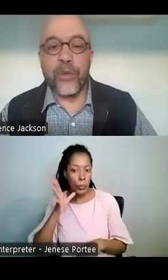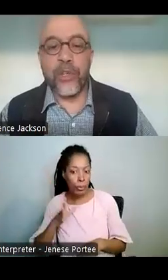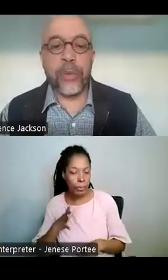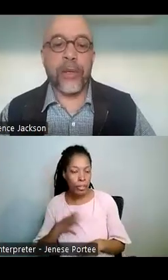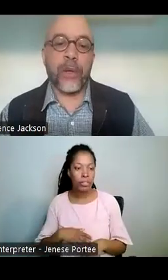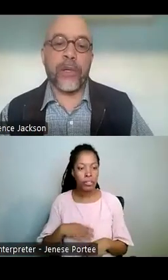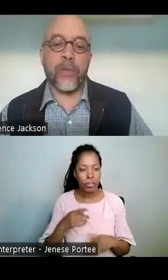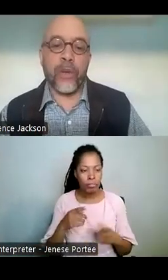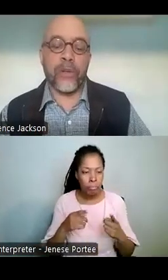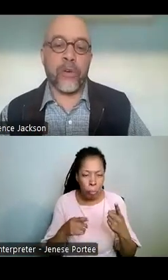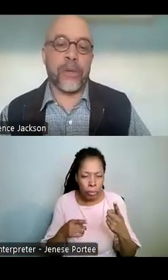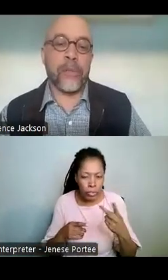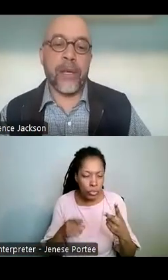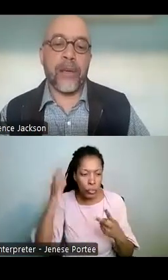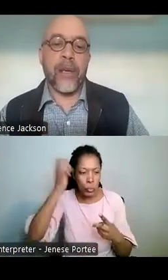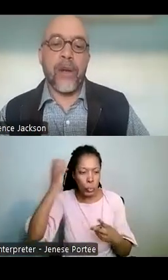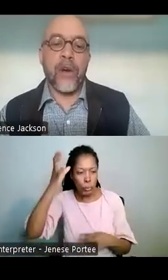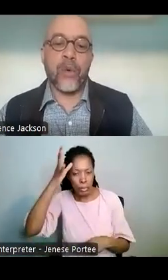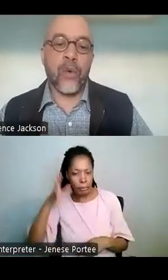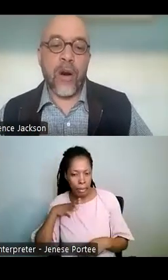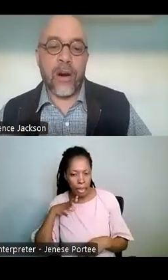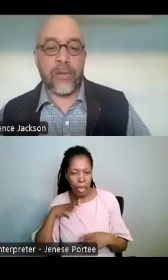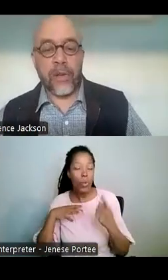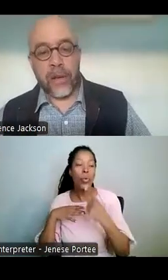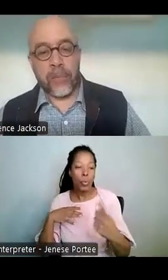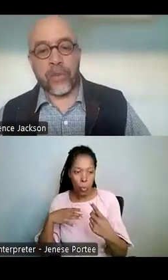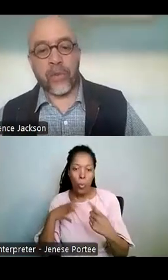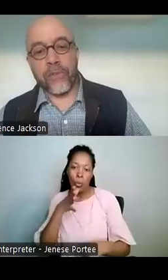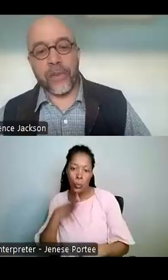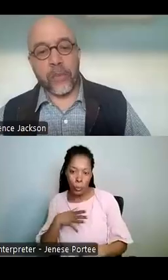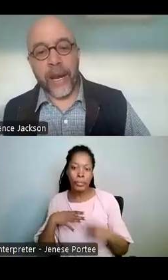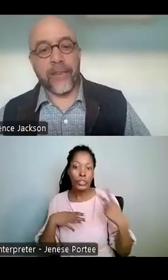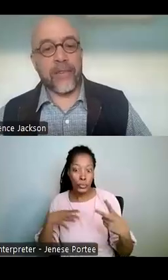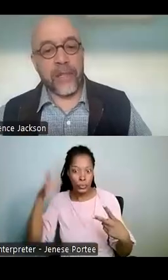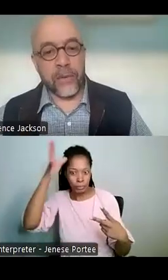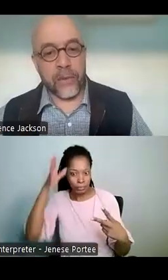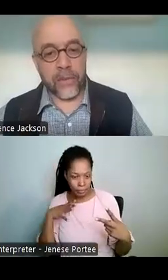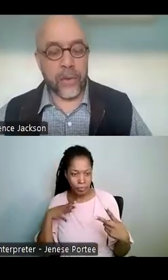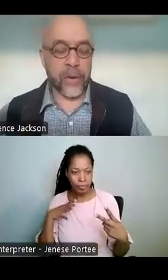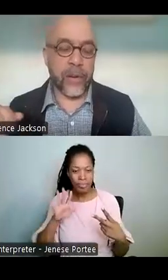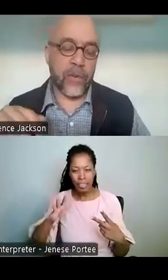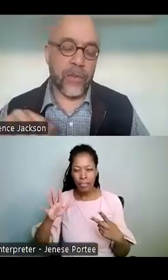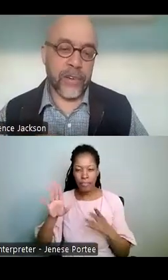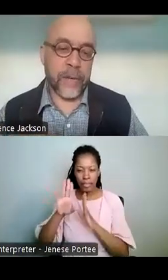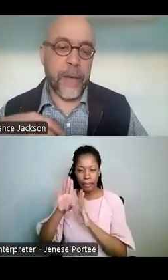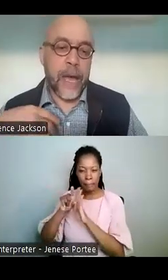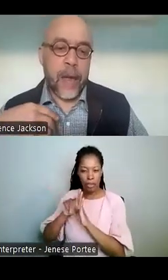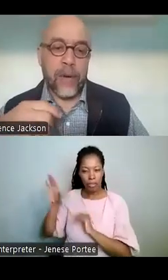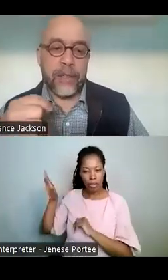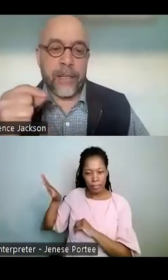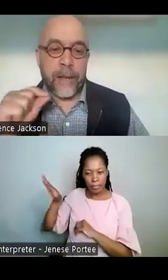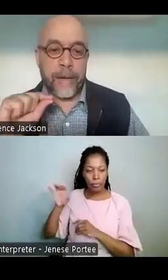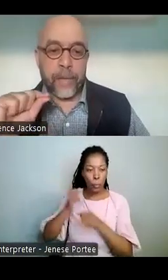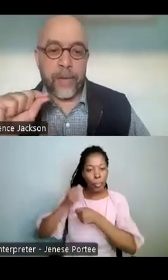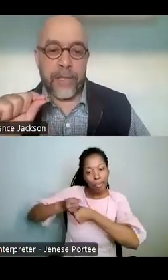or two European women and one European man, who are sort of in the back of the scene. There's an umbrella over their head,